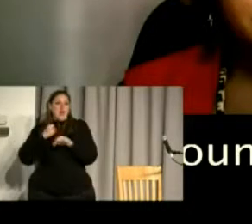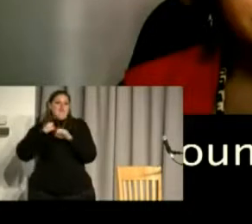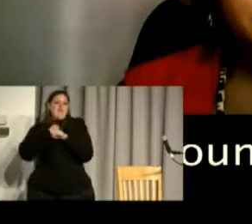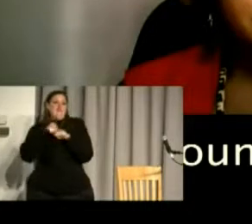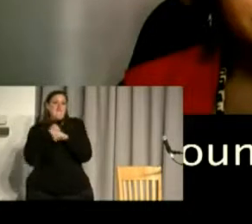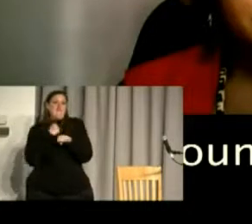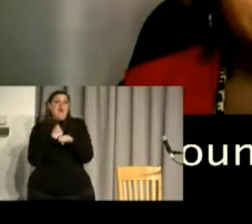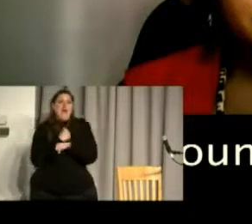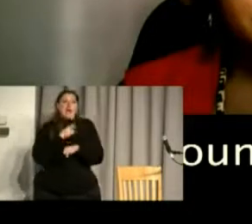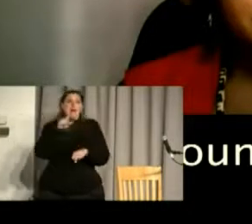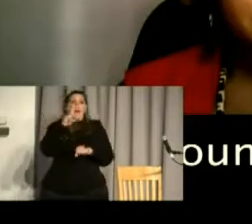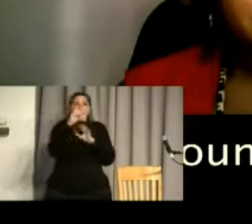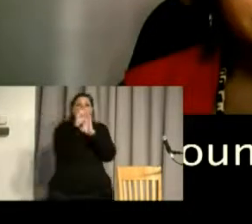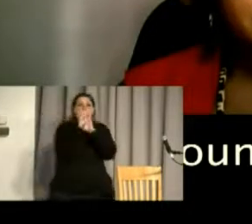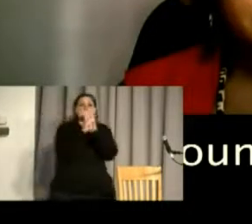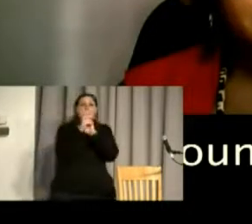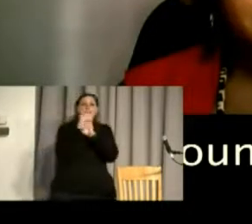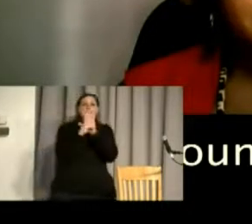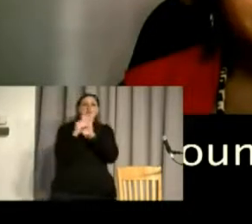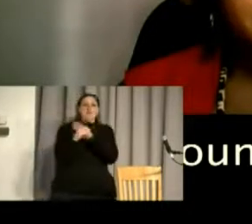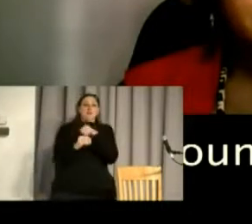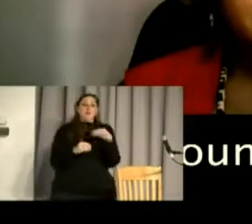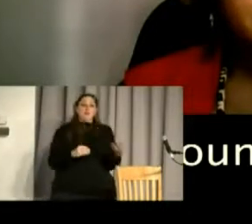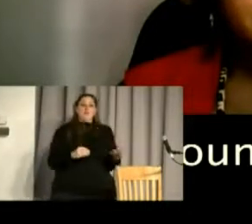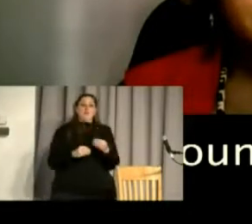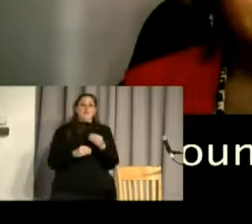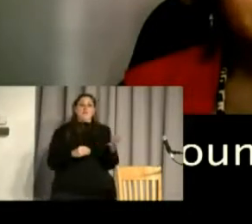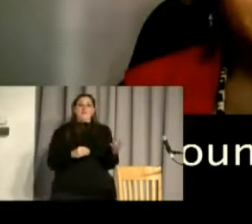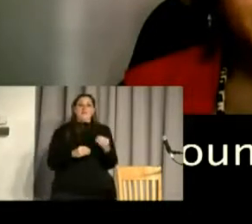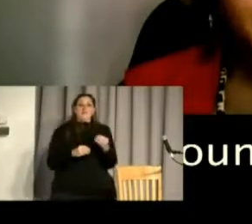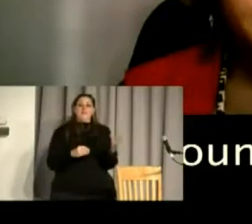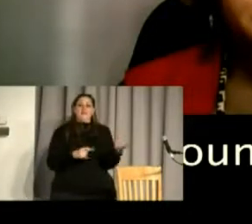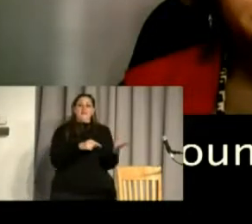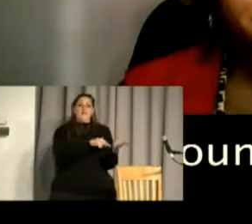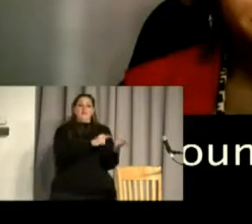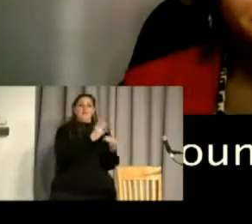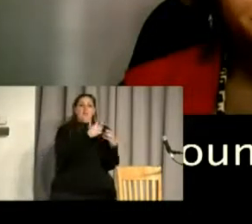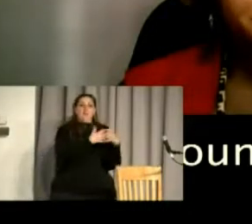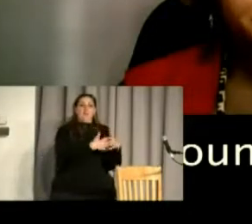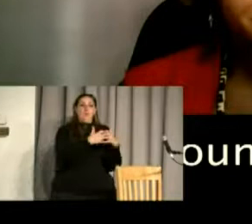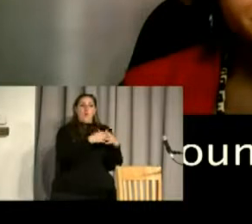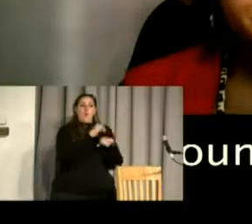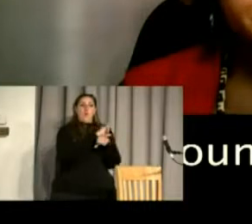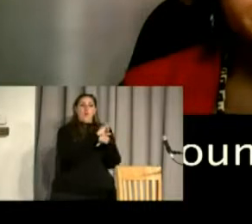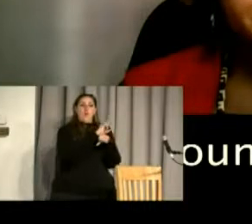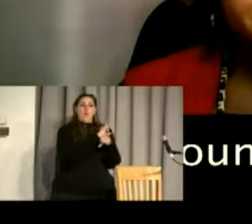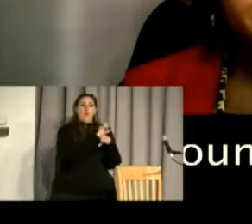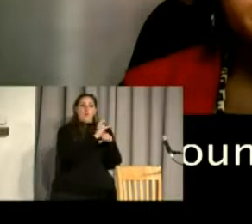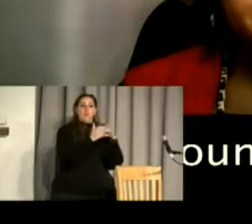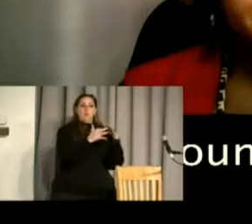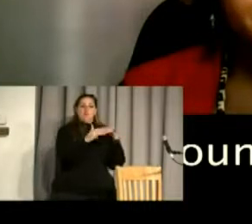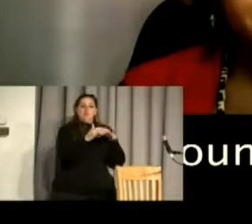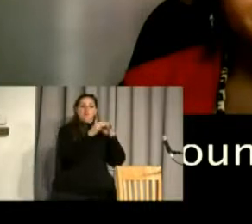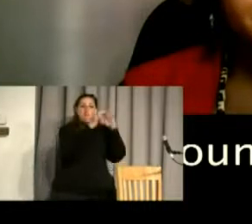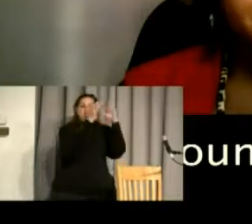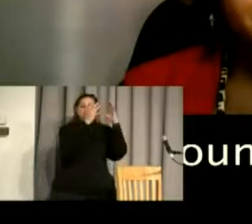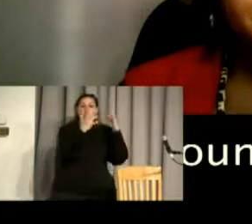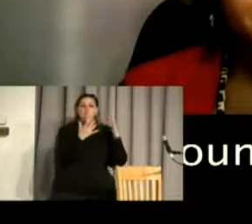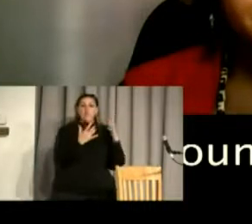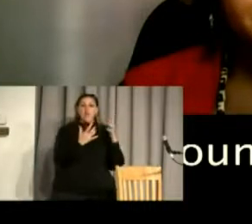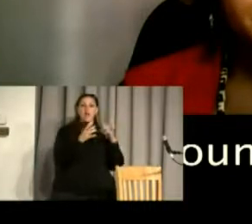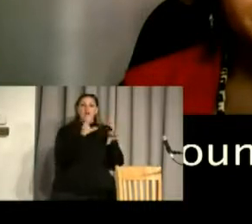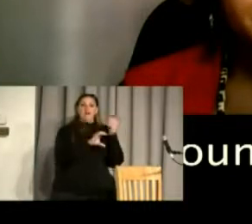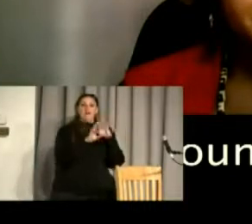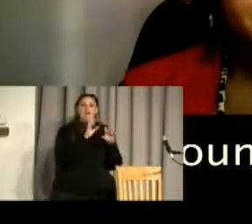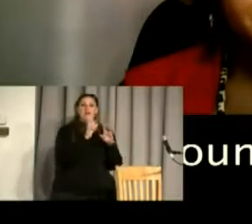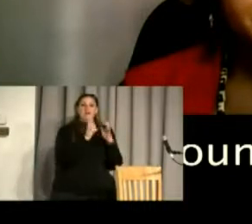that the state of Louisiana and the parish of St. James have offered to Formosa Plastics, a petrochemical company that seeks